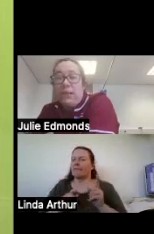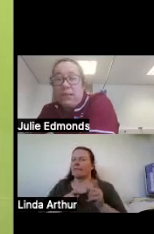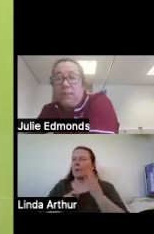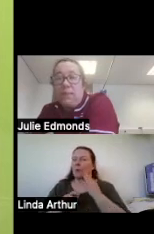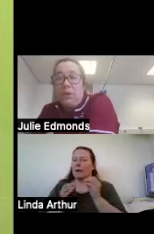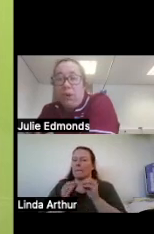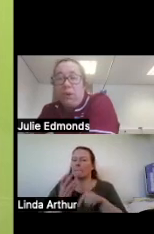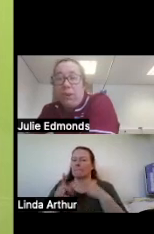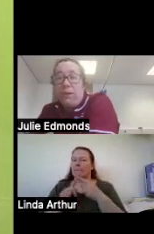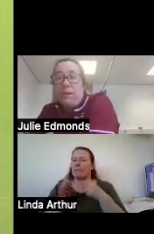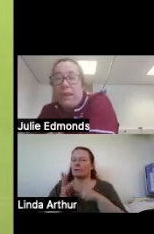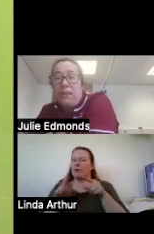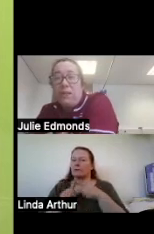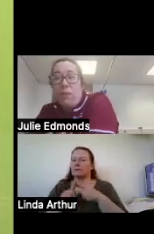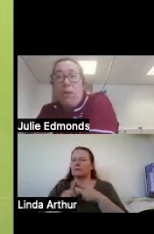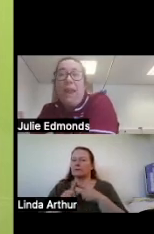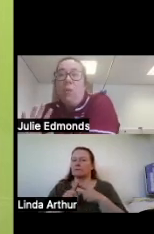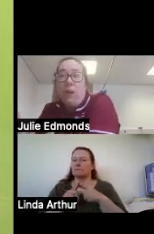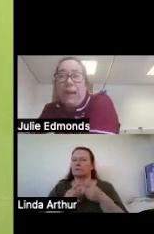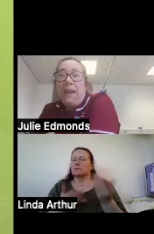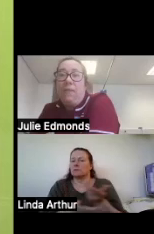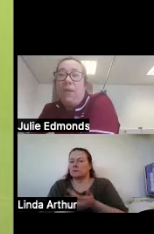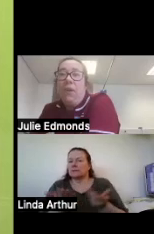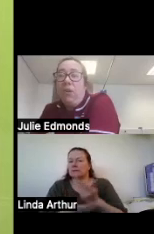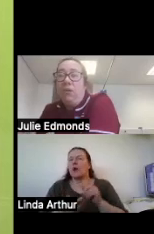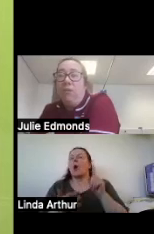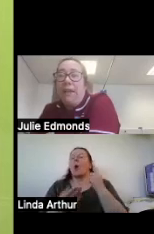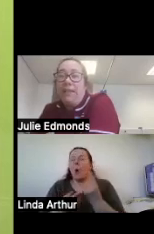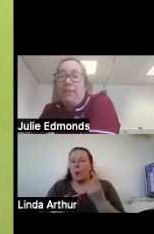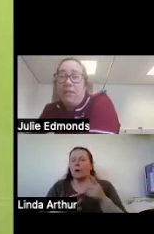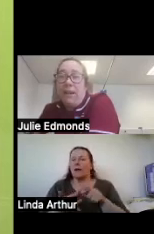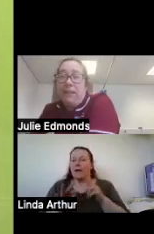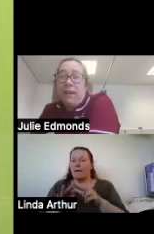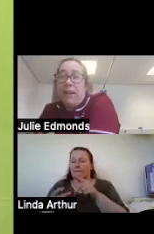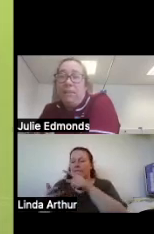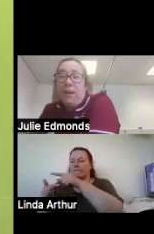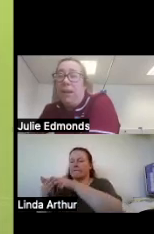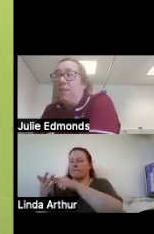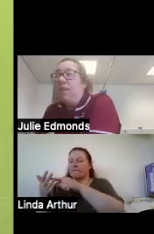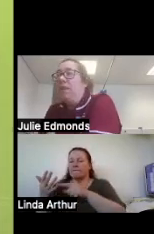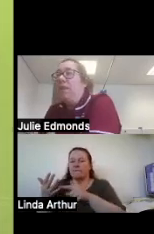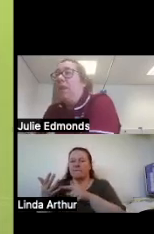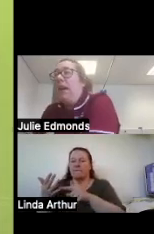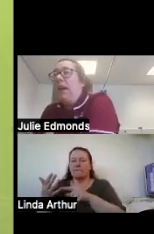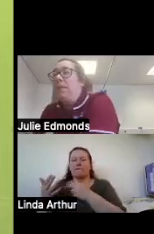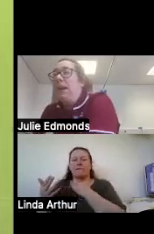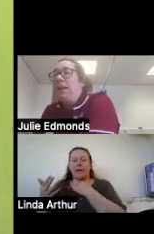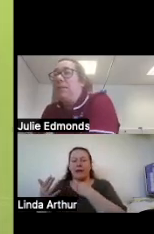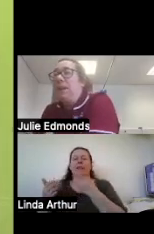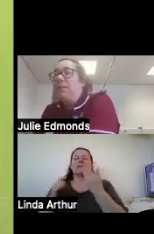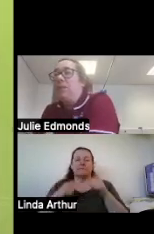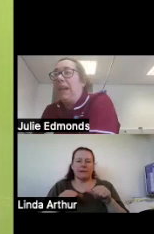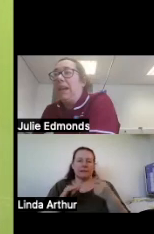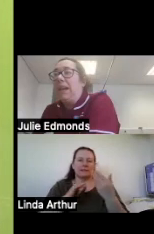Botox gets talked about, but that's only if all the rest of the things fail. And